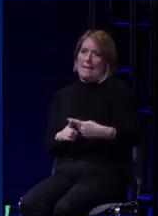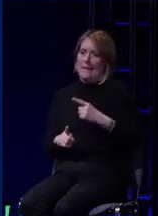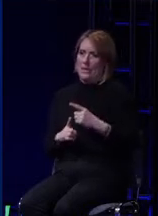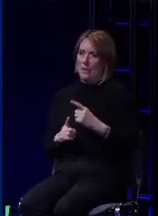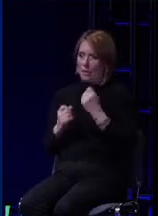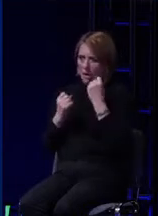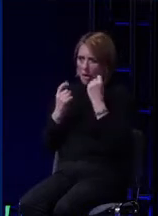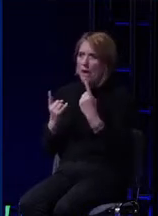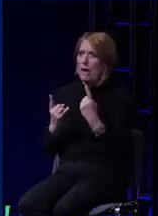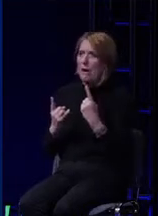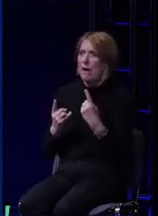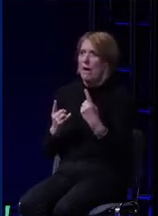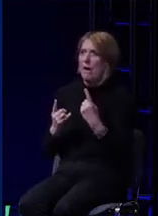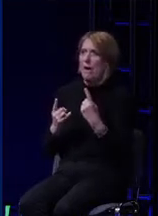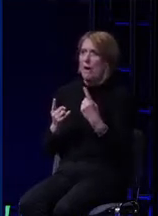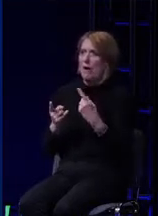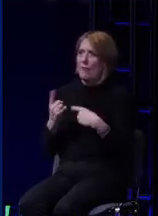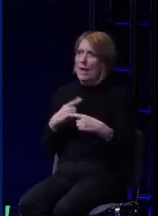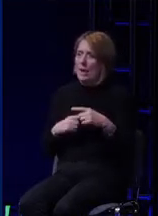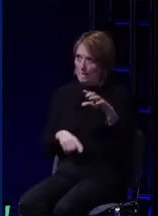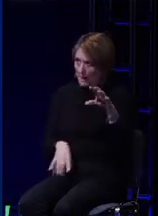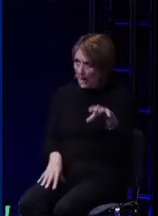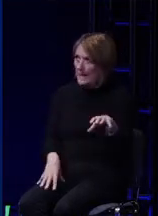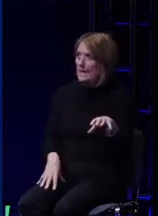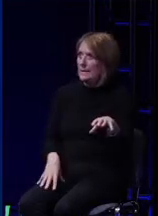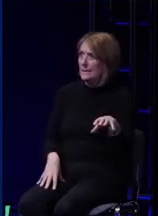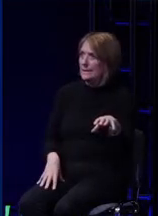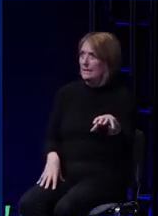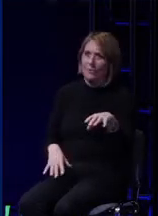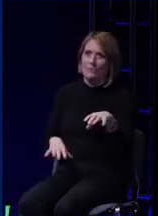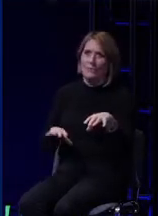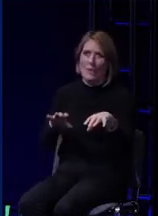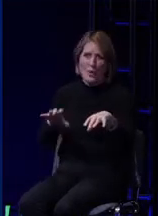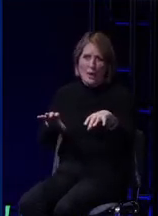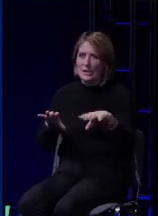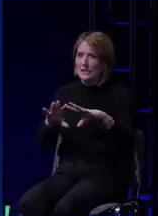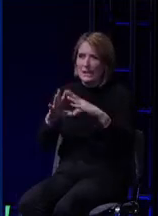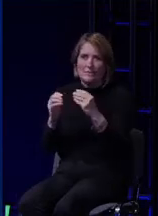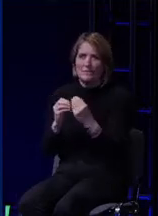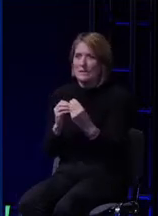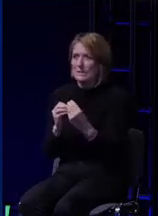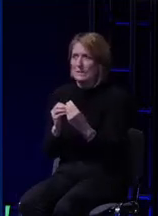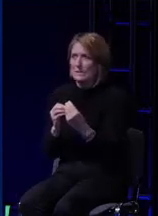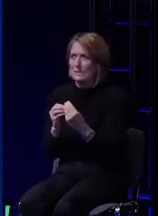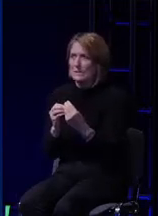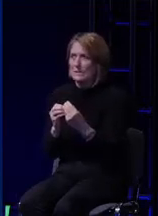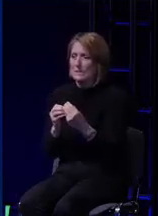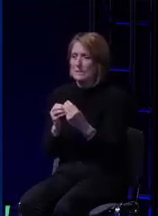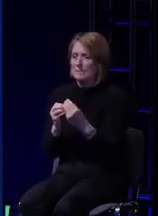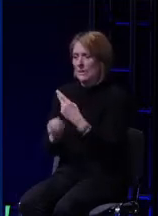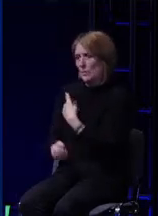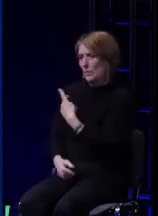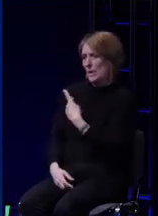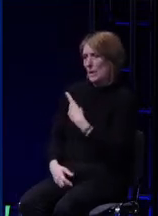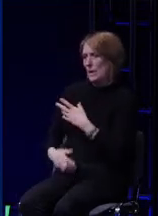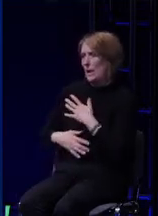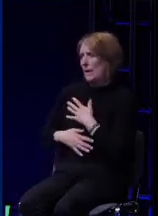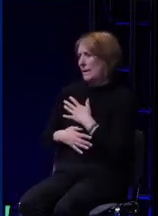of place and location, all that kind of stuff. But we like to